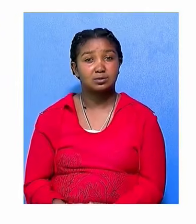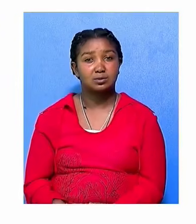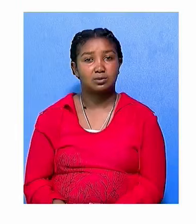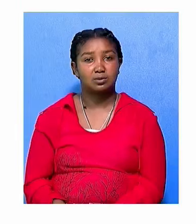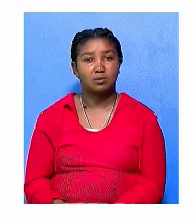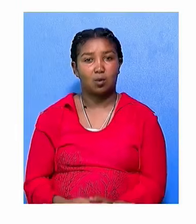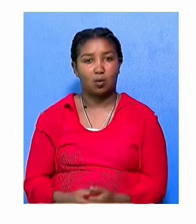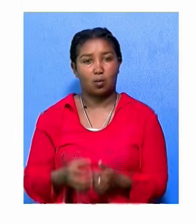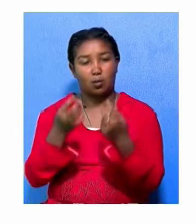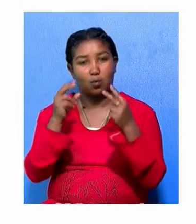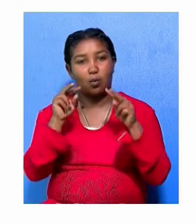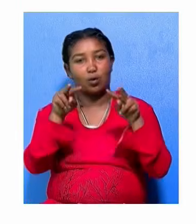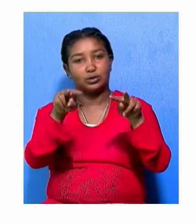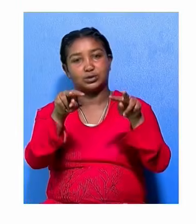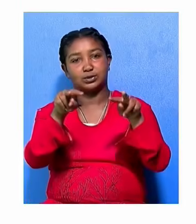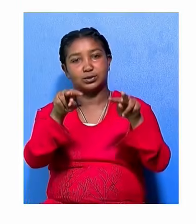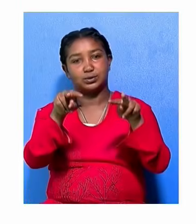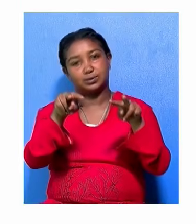watch